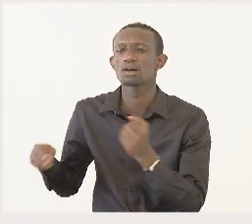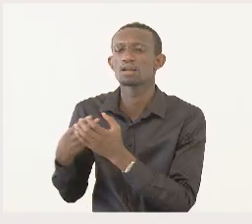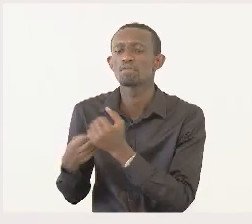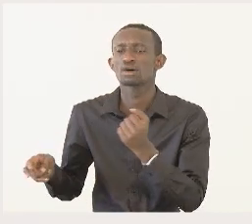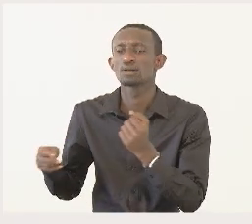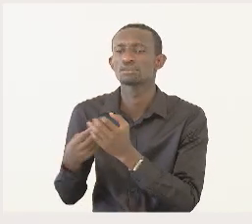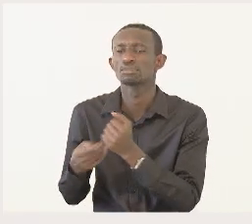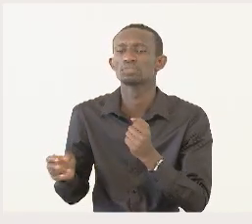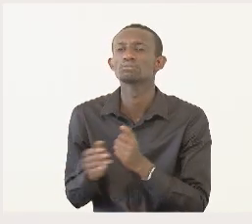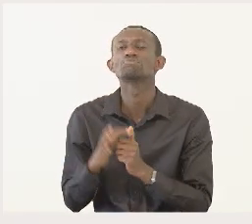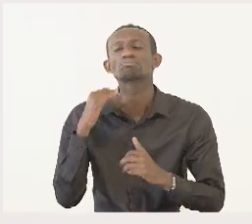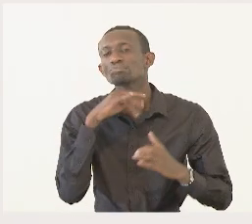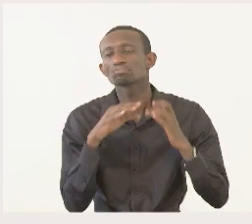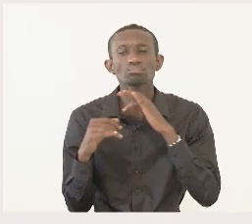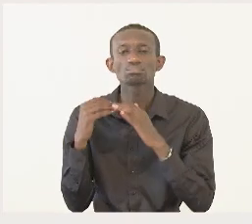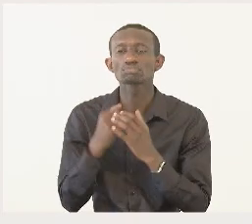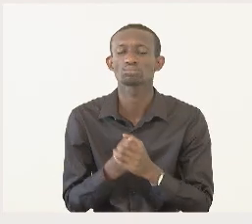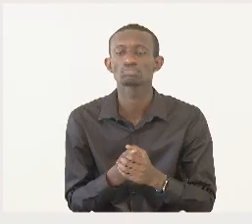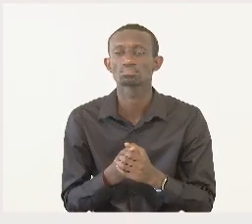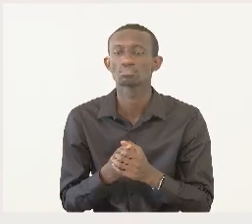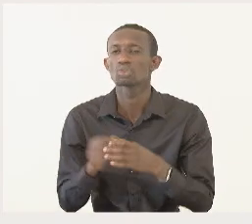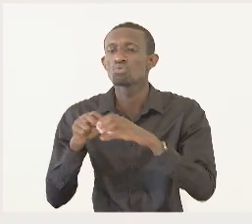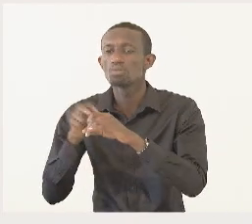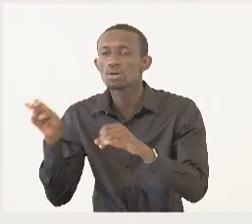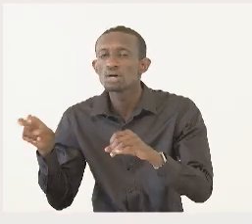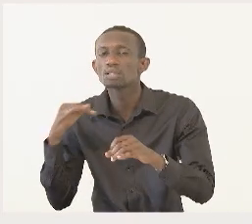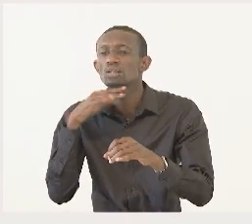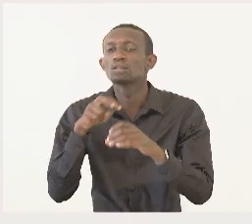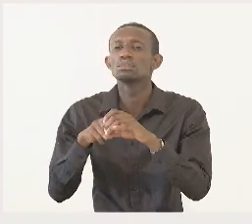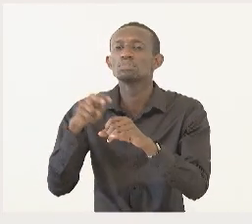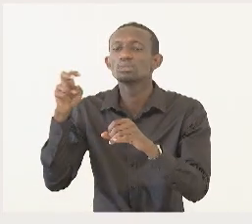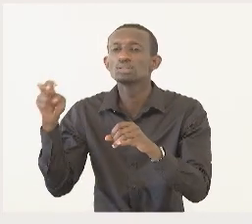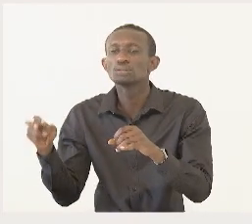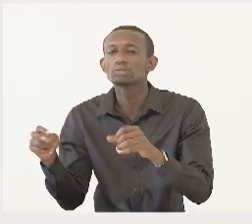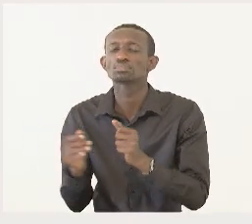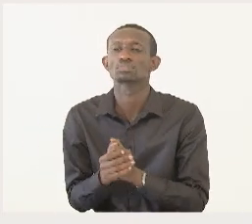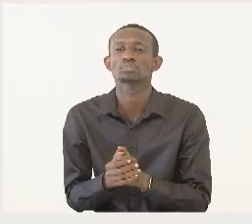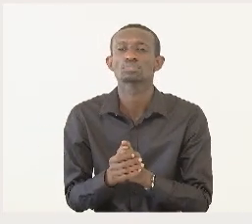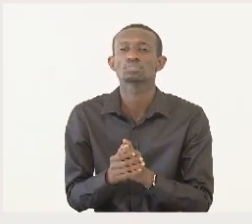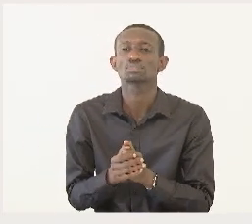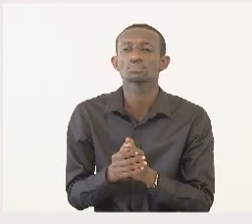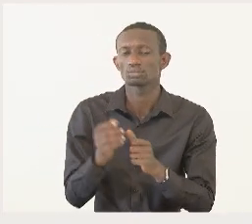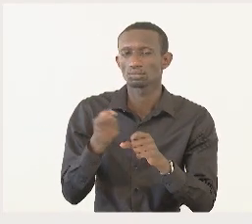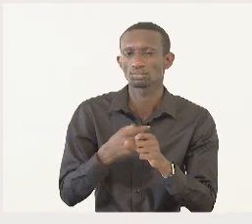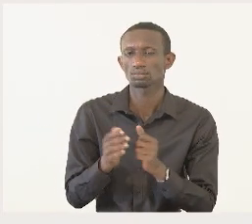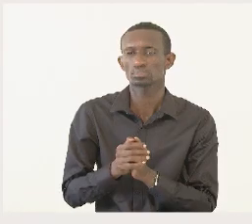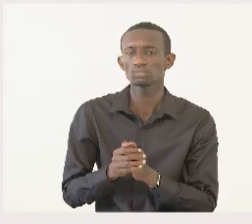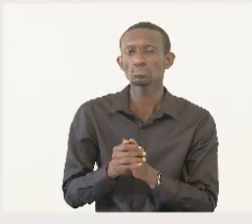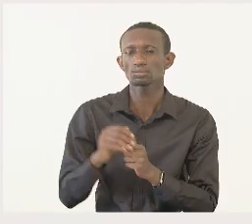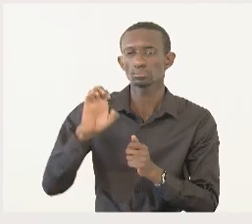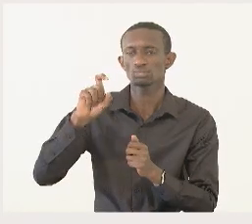from their bodies. As the cars or the vehicles has to remove these fumes from their engines, that's why